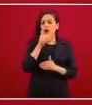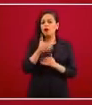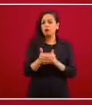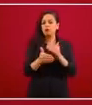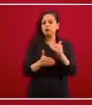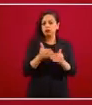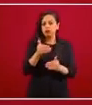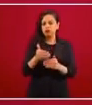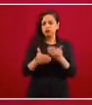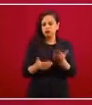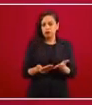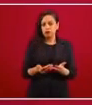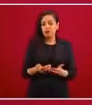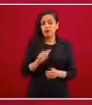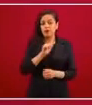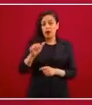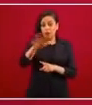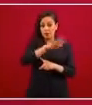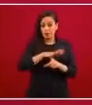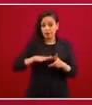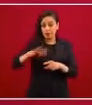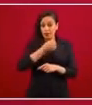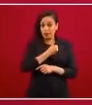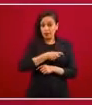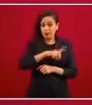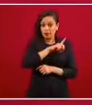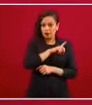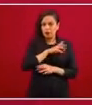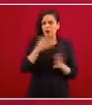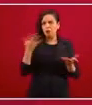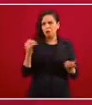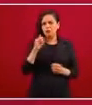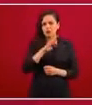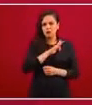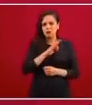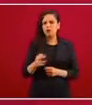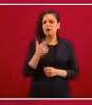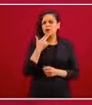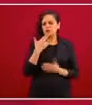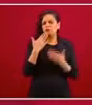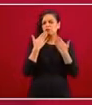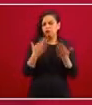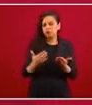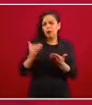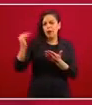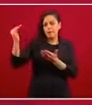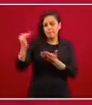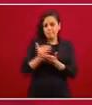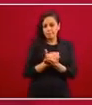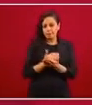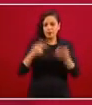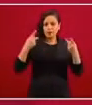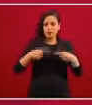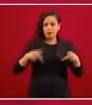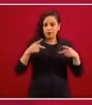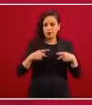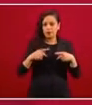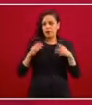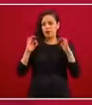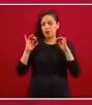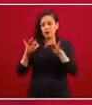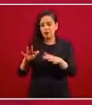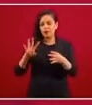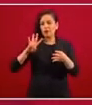I see that this topic has continued to develop, and from a public health perspective, yes, it could